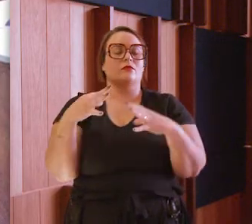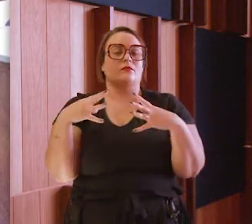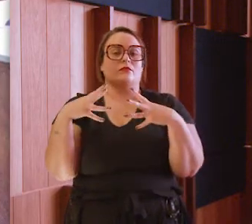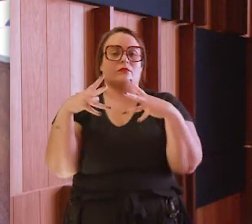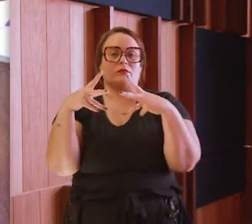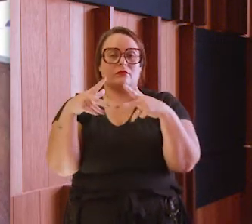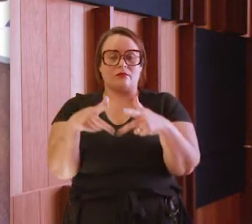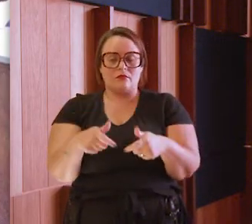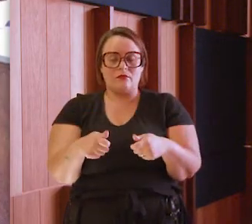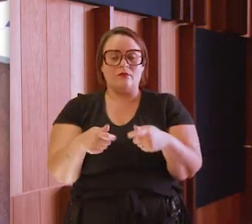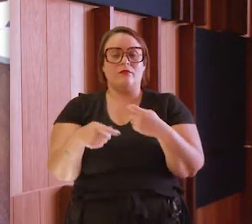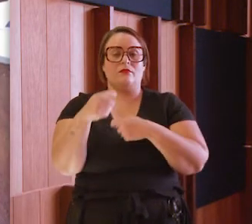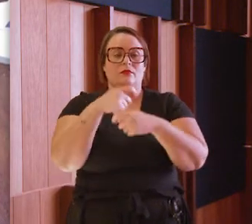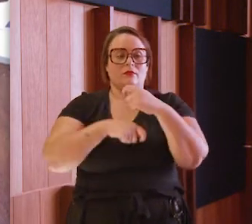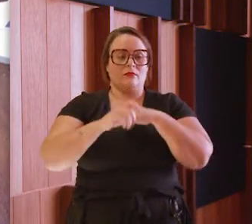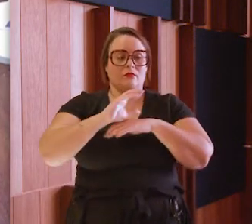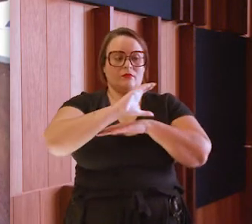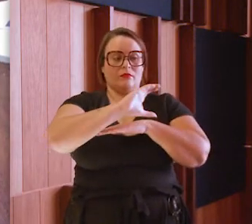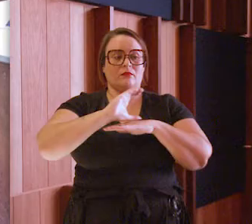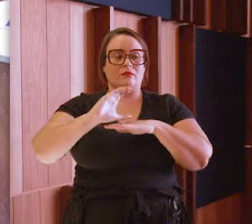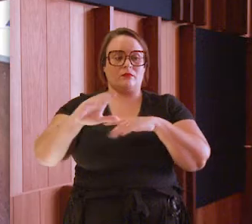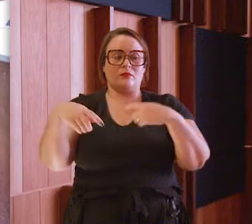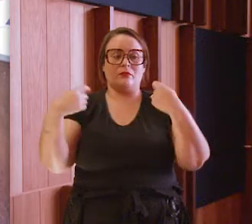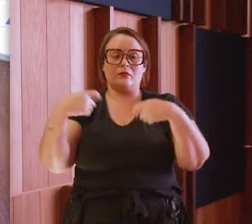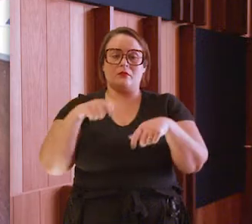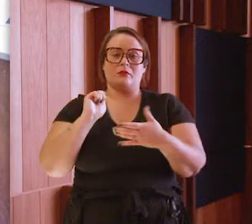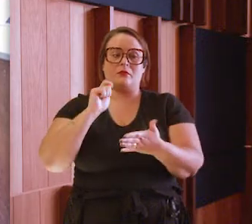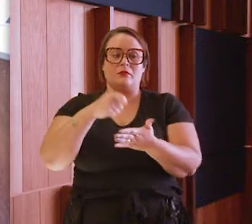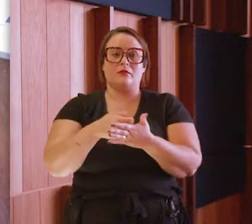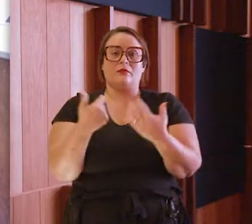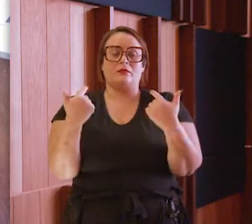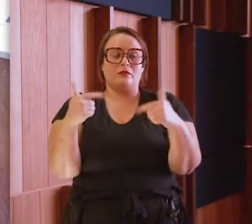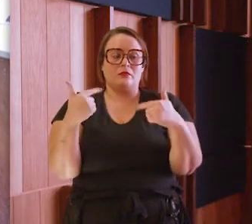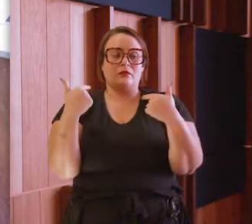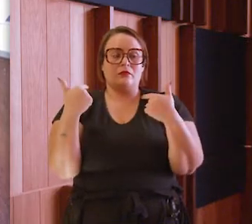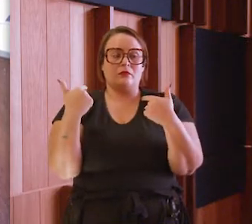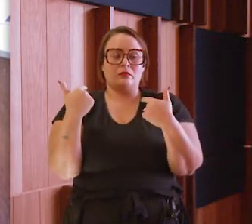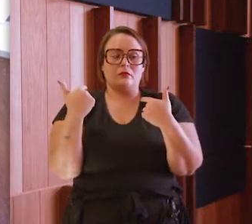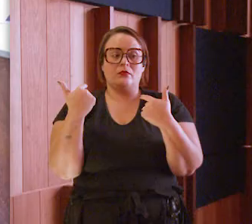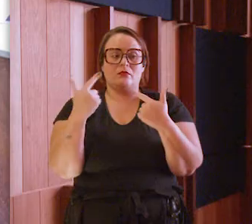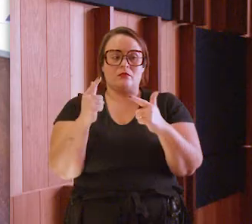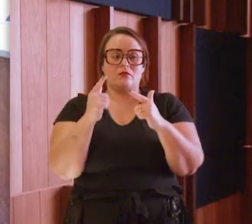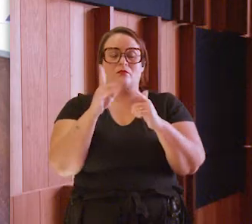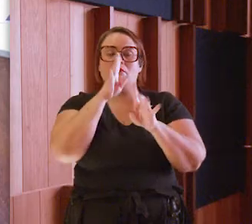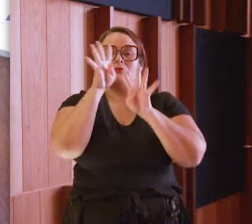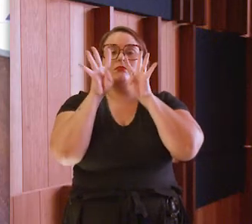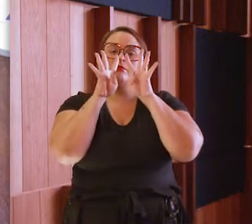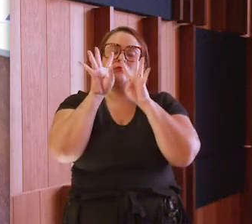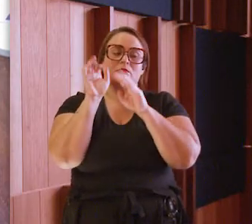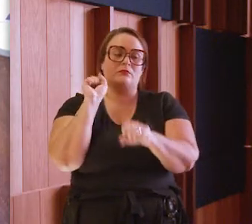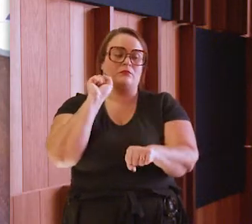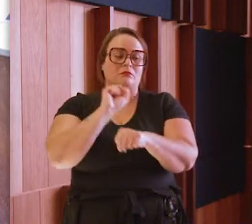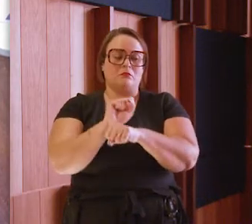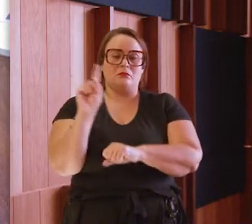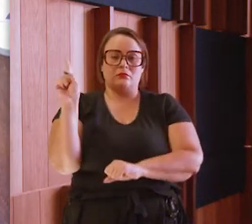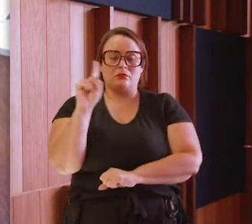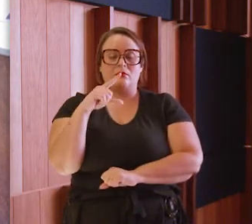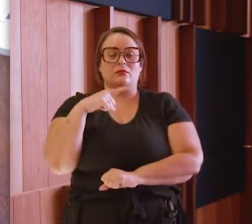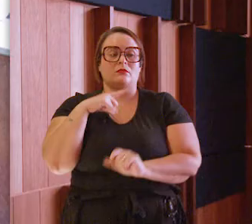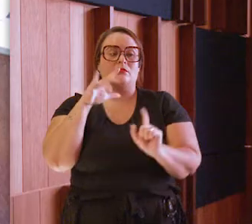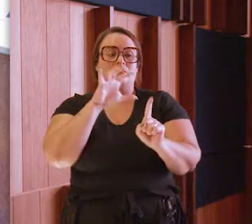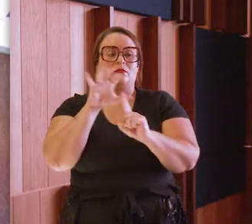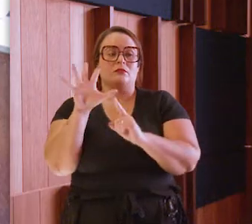sure there's no disruption. And this impacts the calculation of the globe profit loss, it impacts the ETR, effective tax rate,